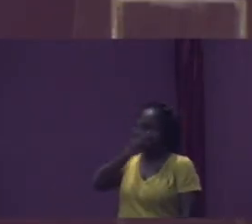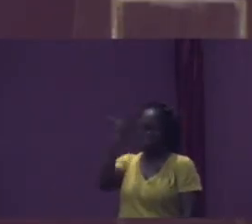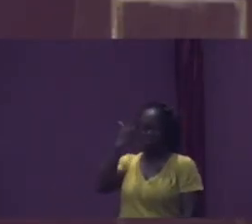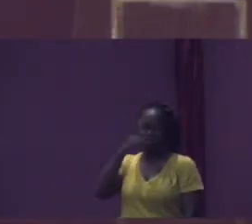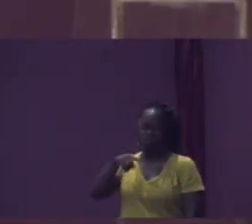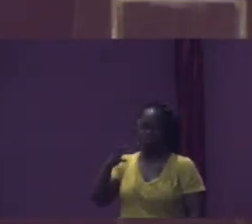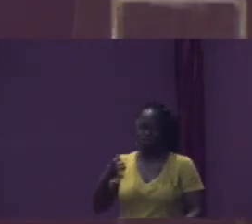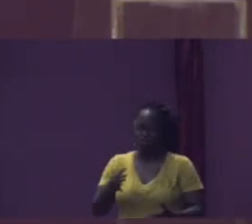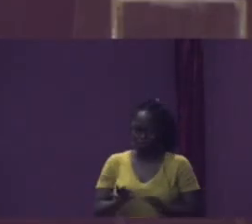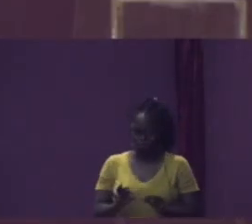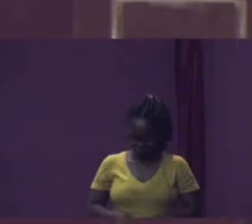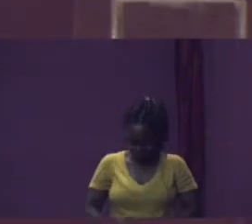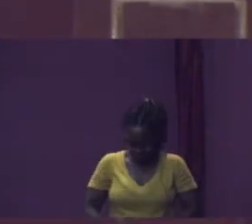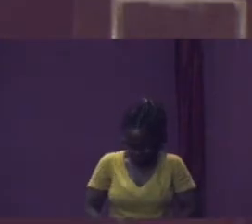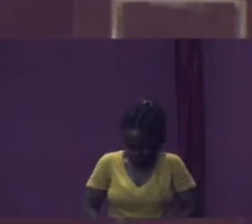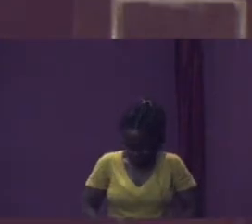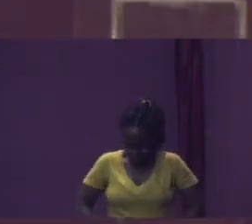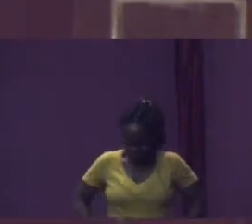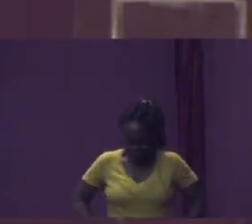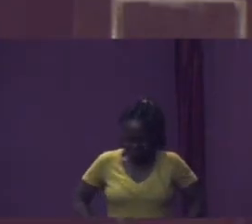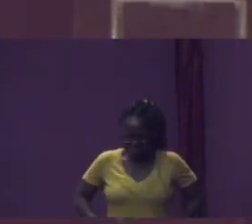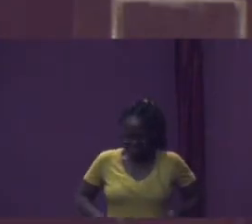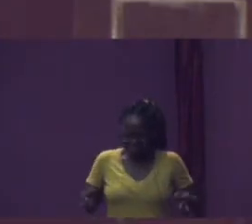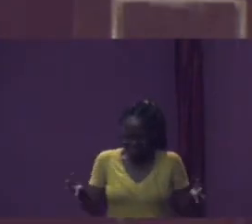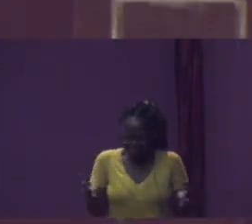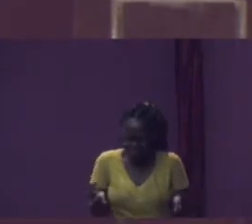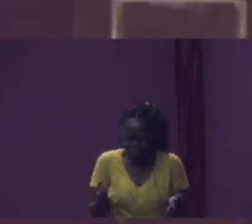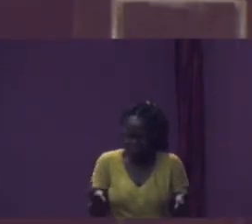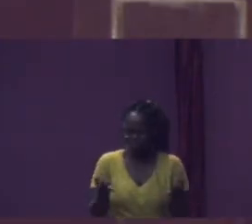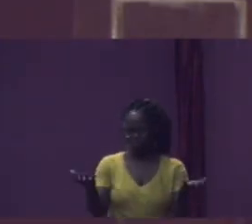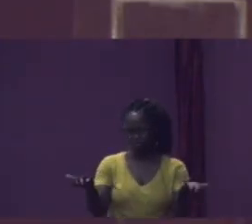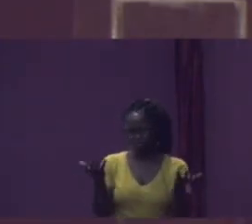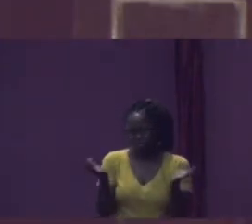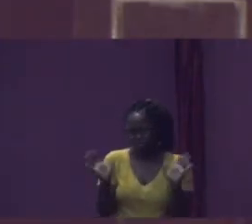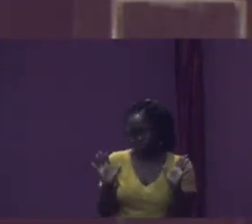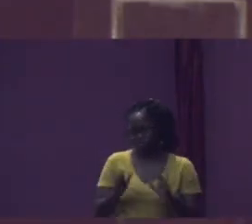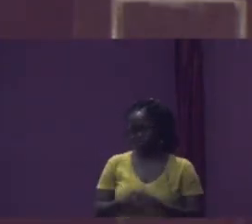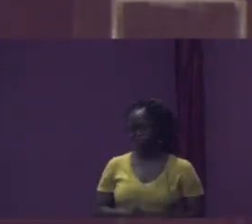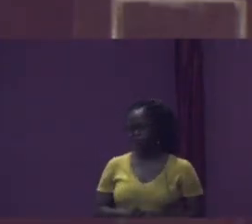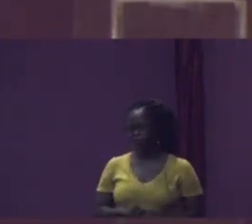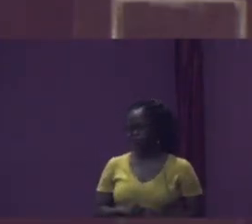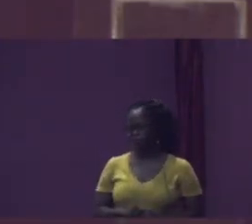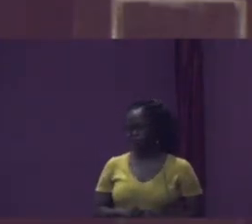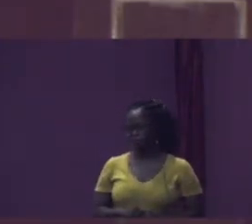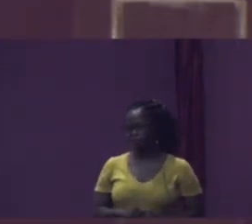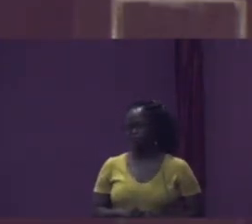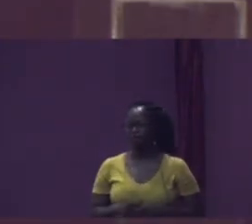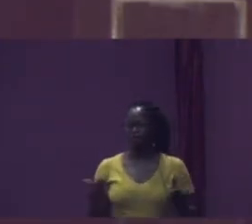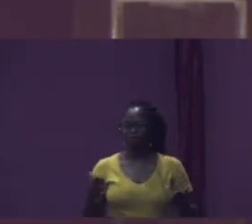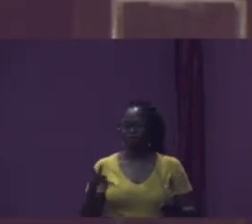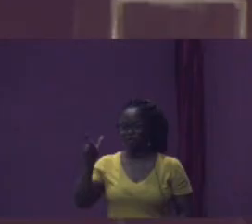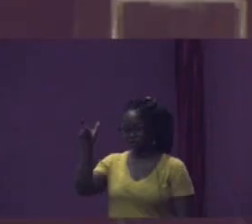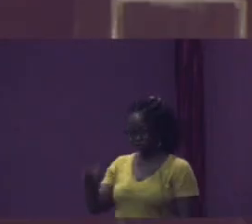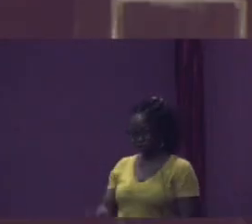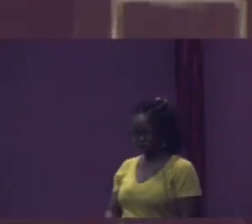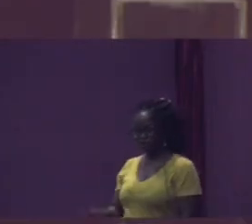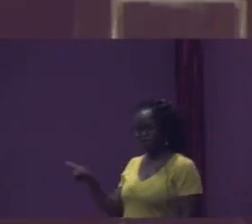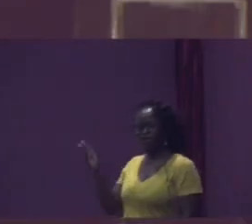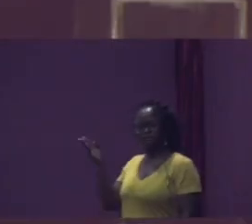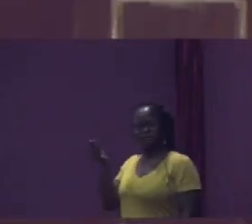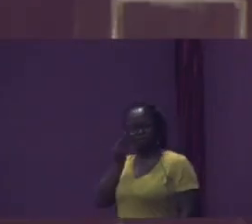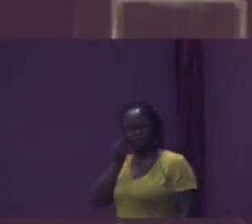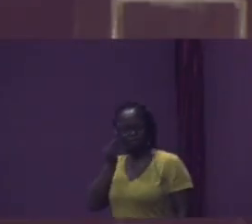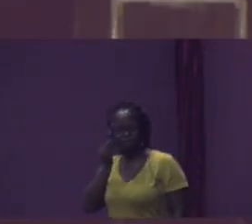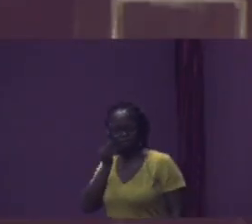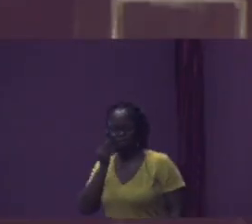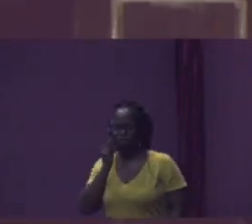so variable. And in the case of Mwai, in an attempt to prevent complications from too little, too late, she